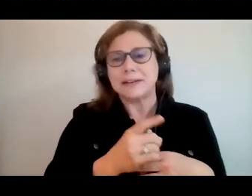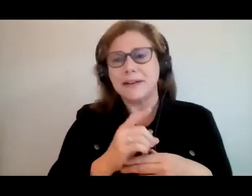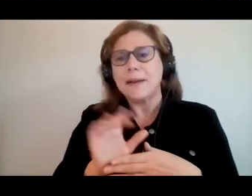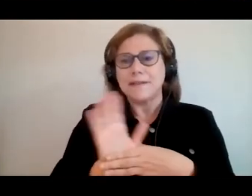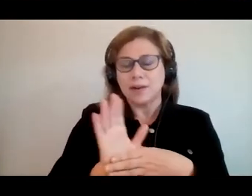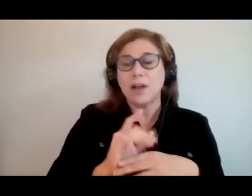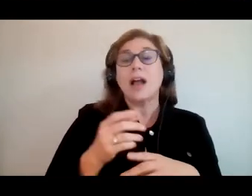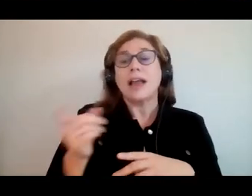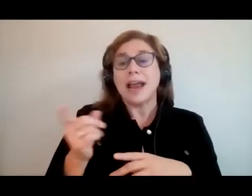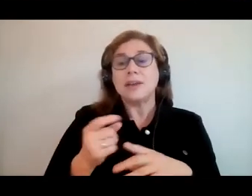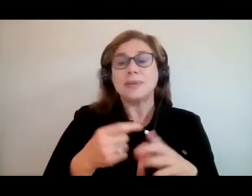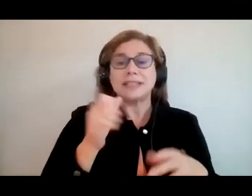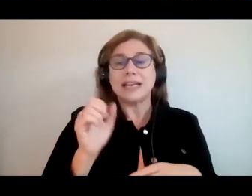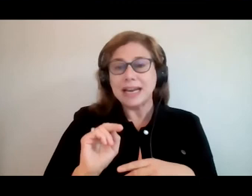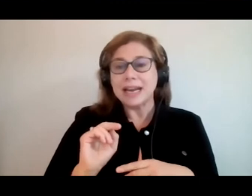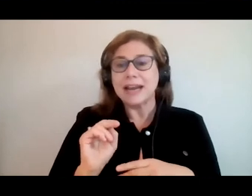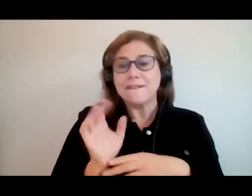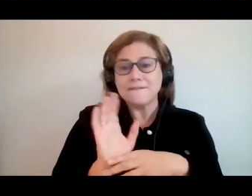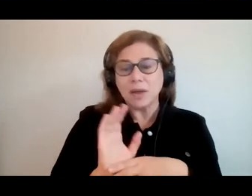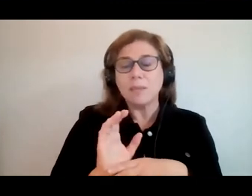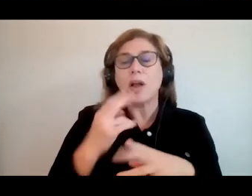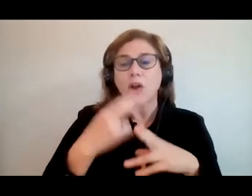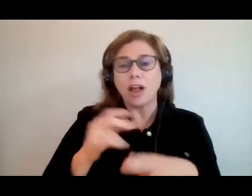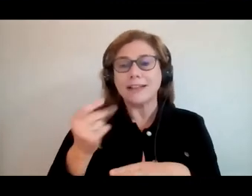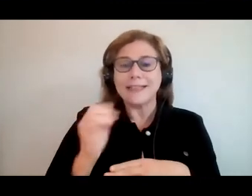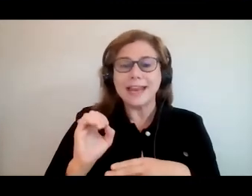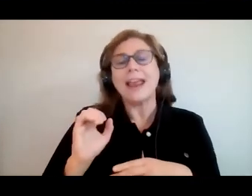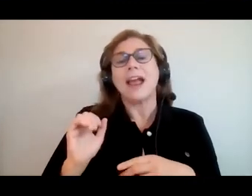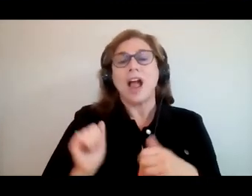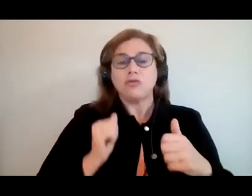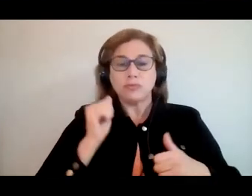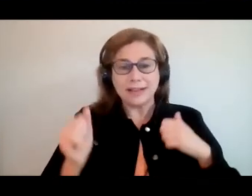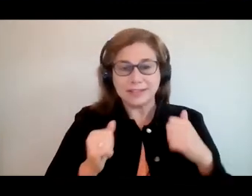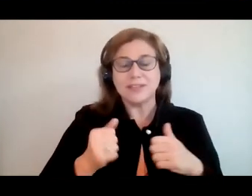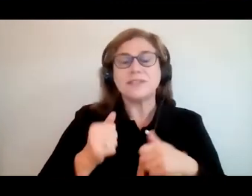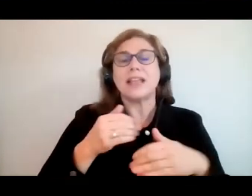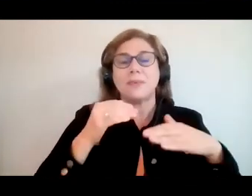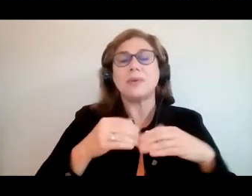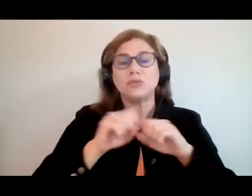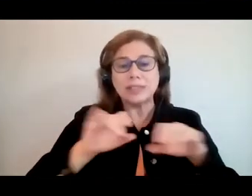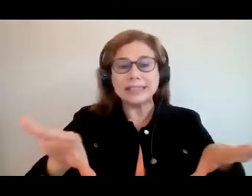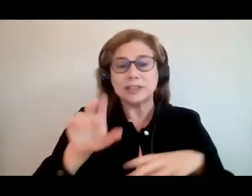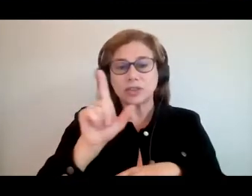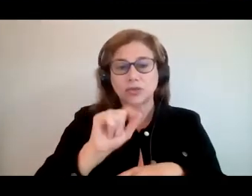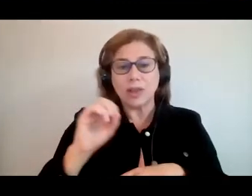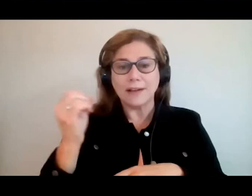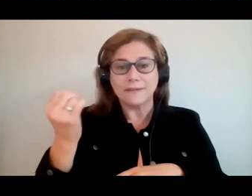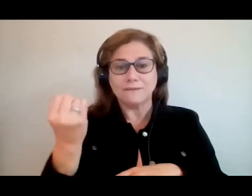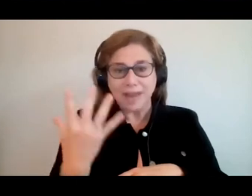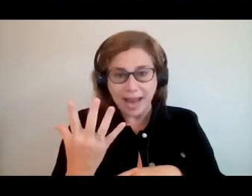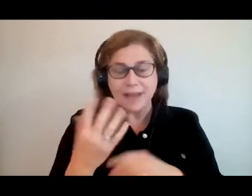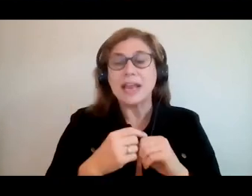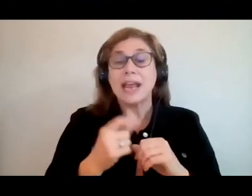out in 2005. And immediately I sparked thinking about, you know, what would it mean to have a conversation with someone who has actually